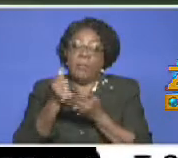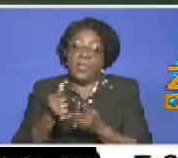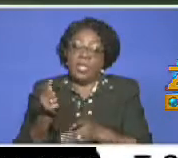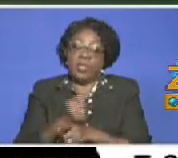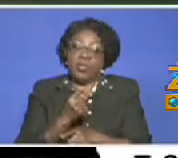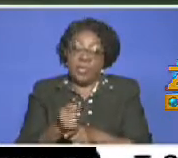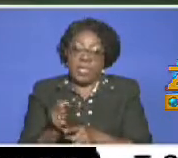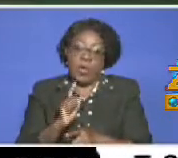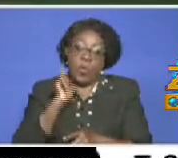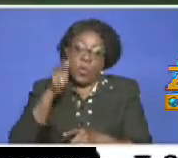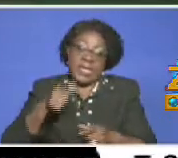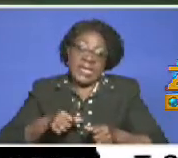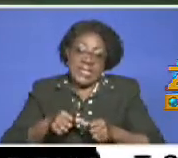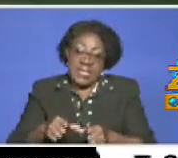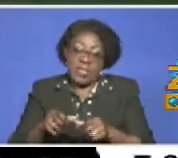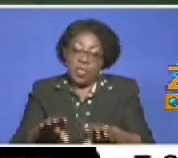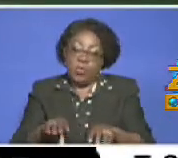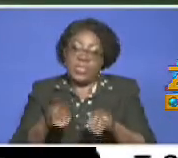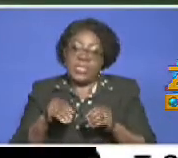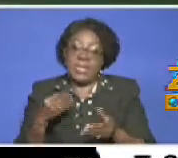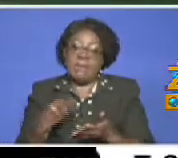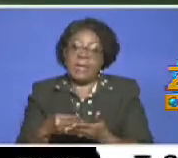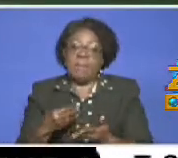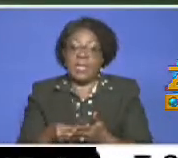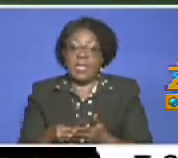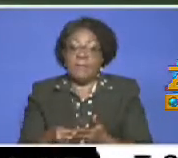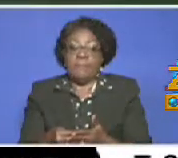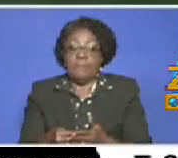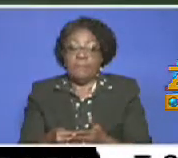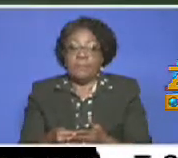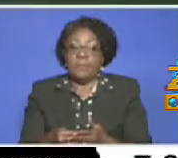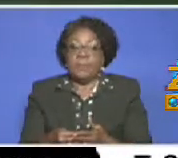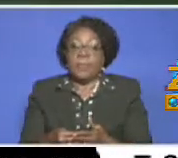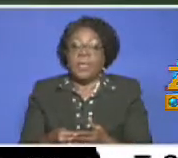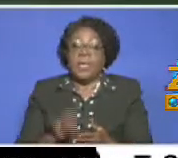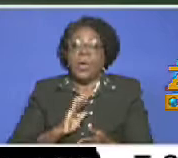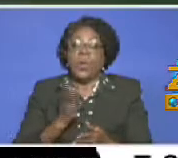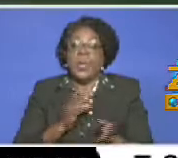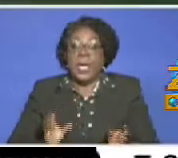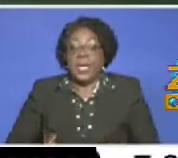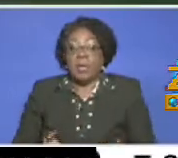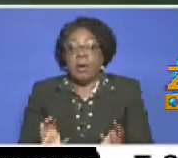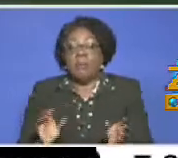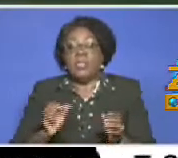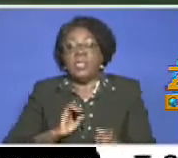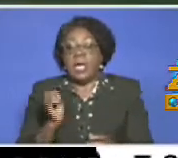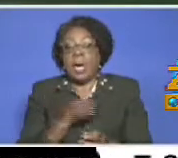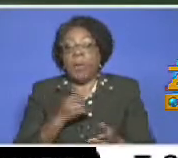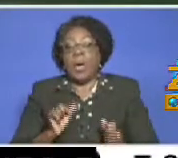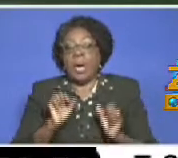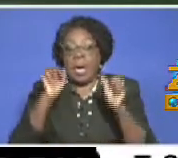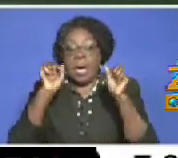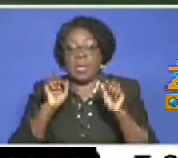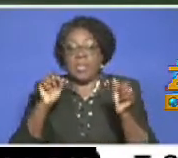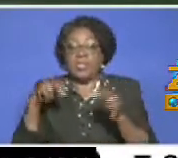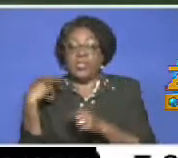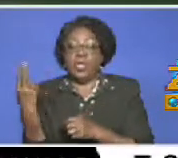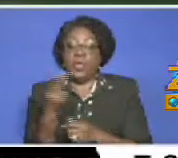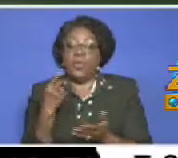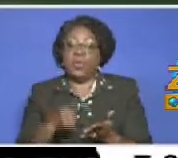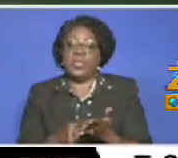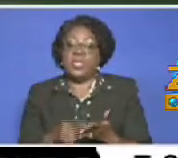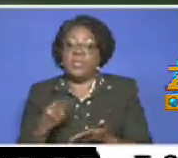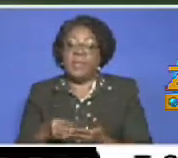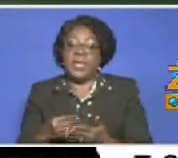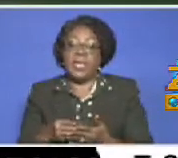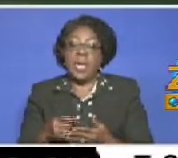receive financial assistance in accordance with approved procedures. We encourage our athletes to continue to use this assistance